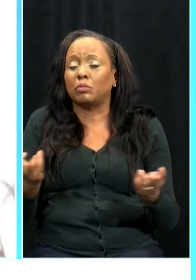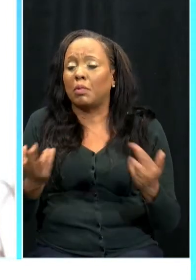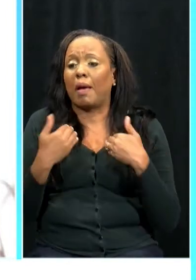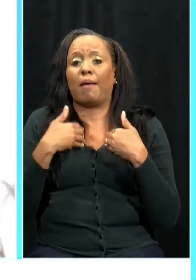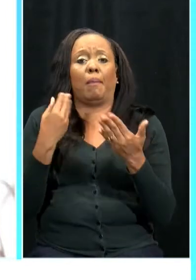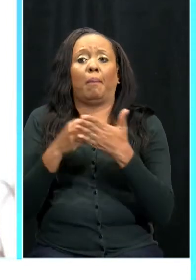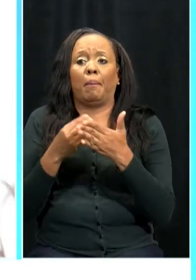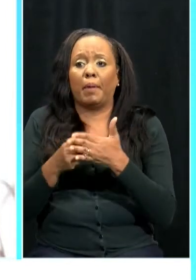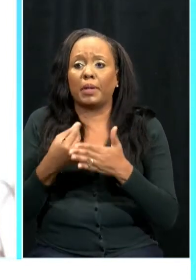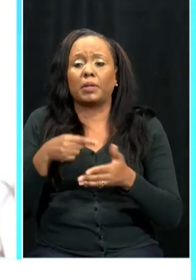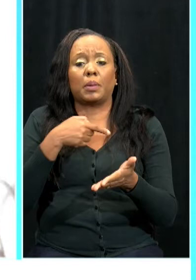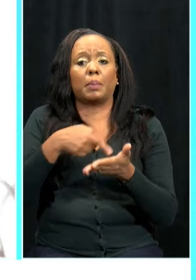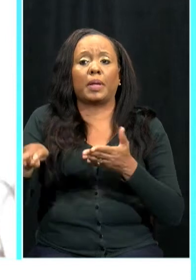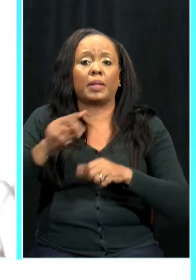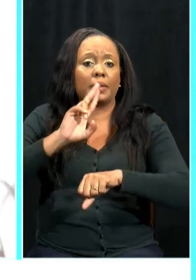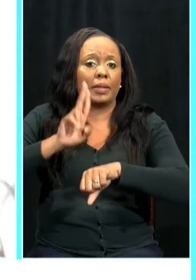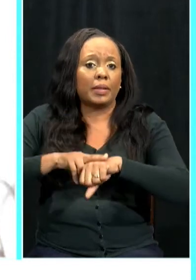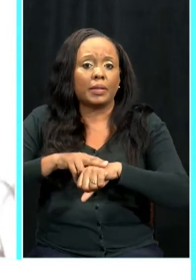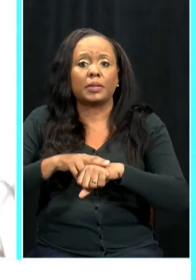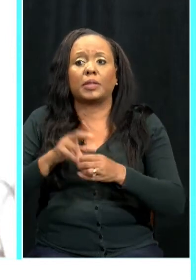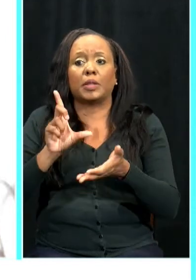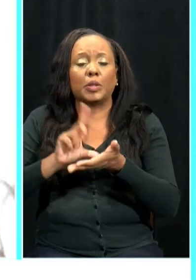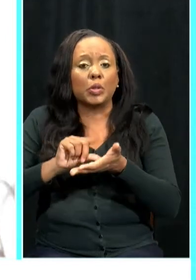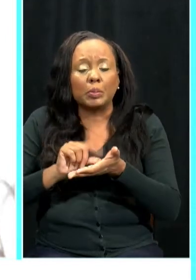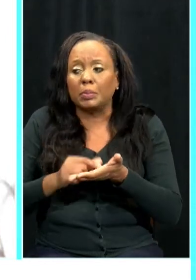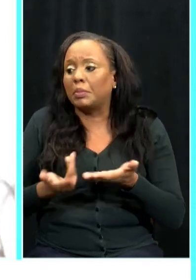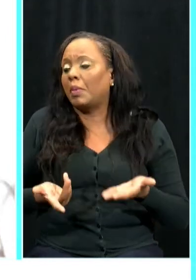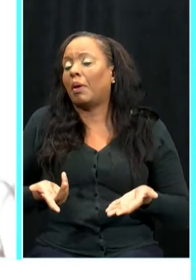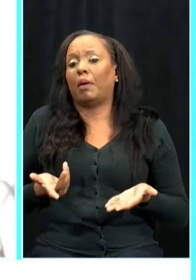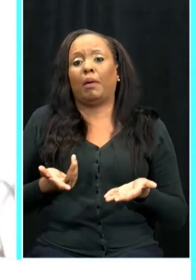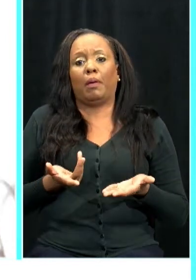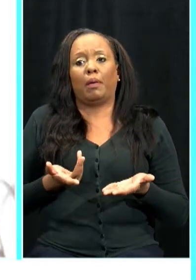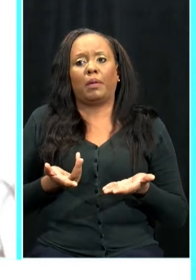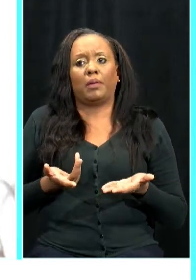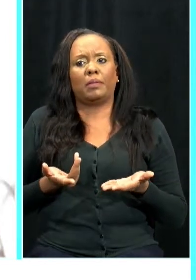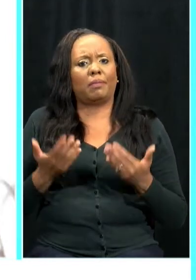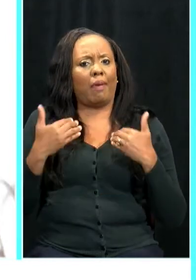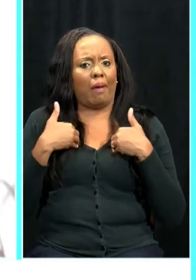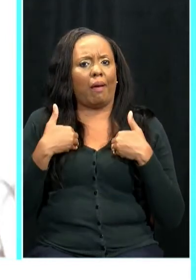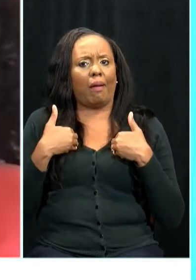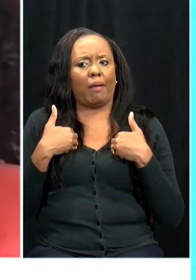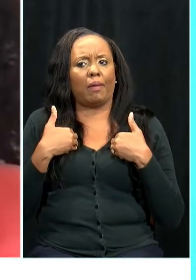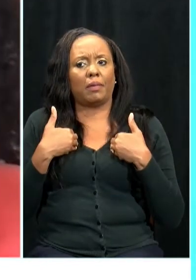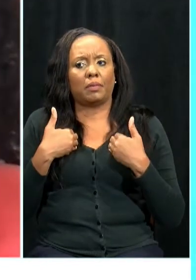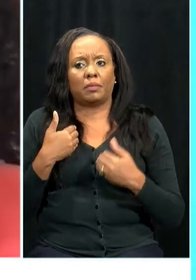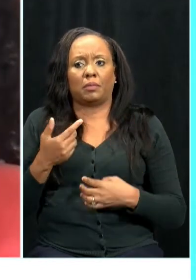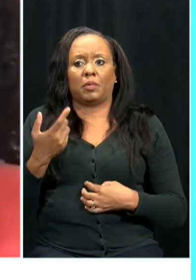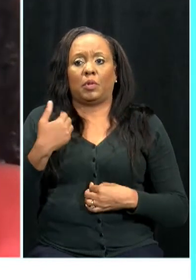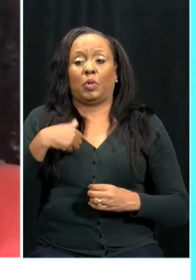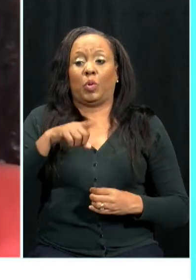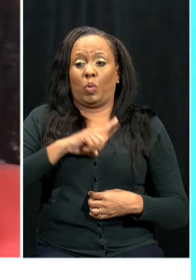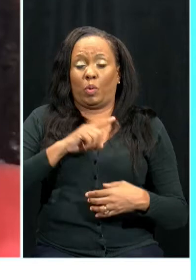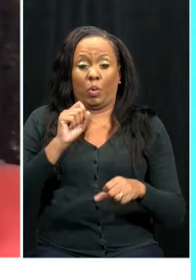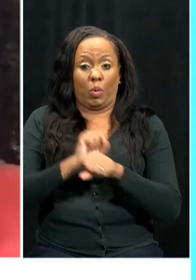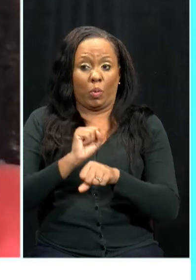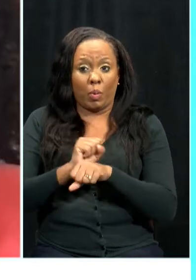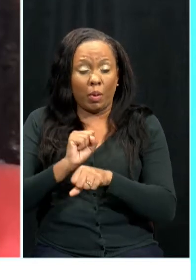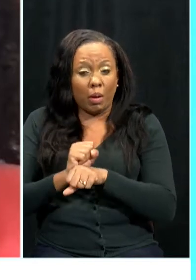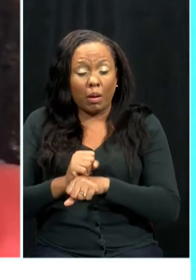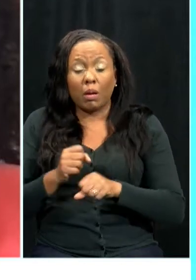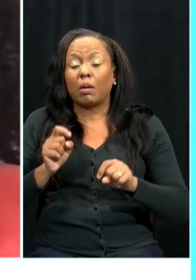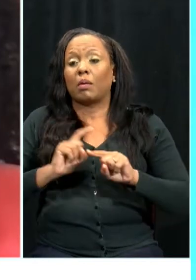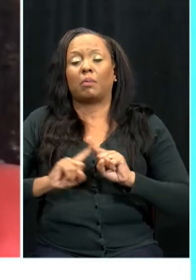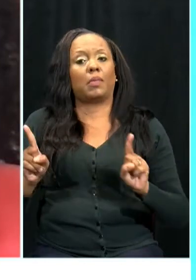in the nation, to pay to take up an ad and get coverage and that kind of thing. We continue to work, but we would not get